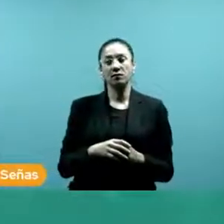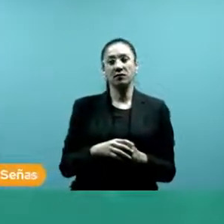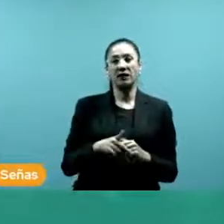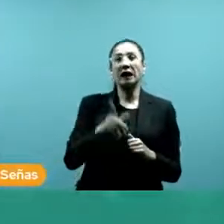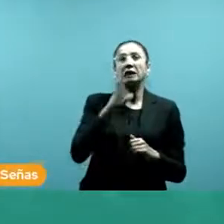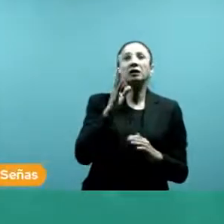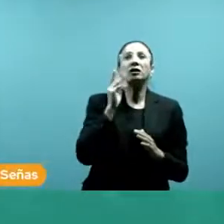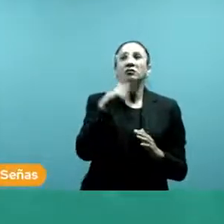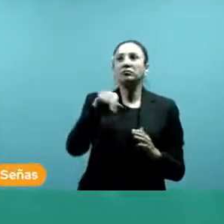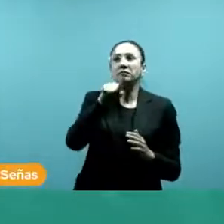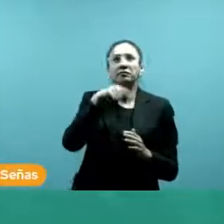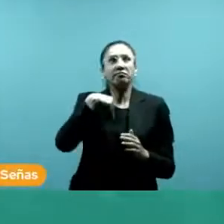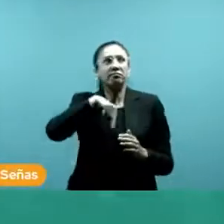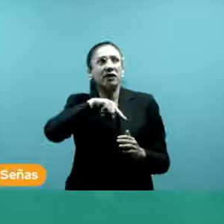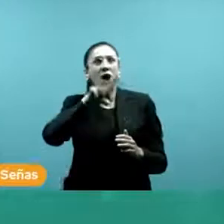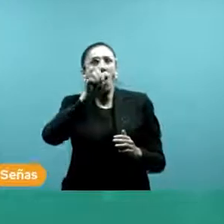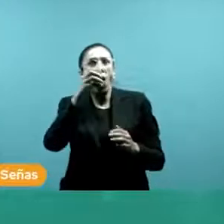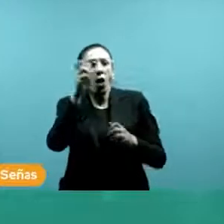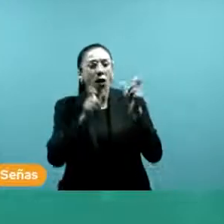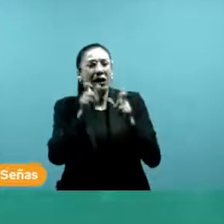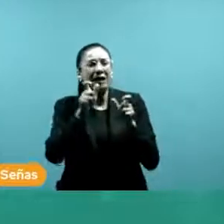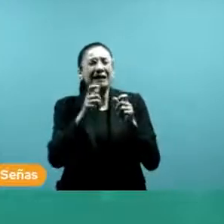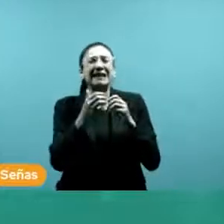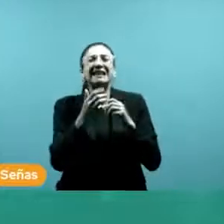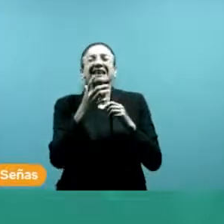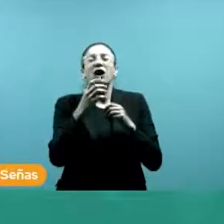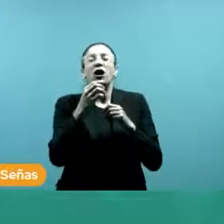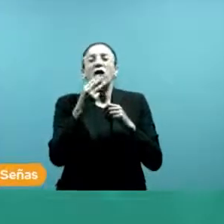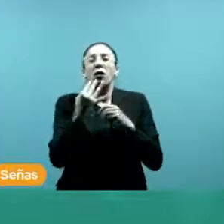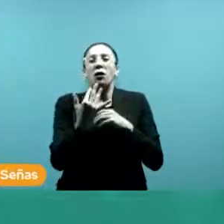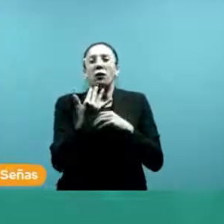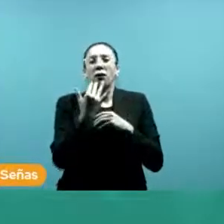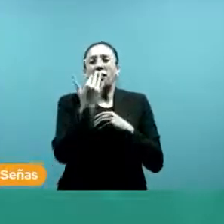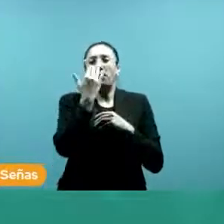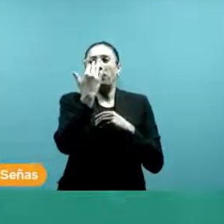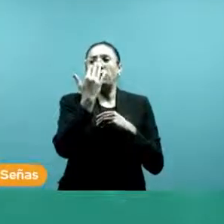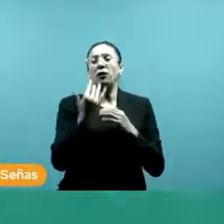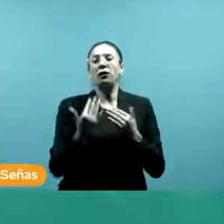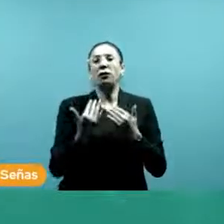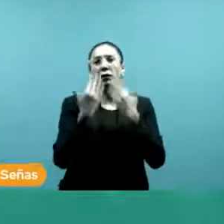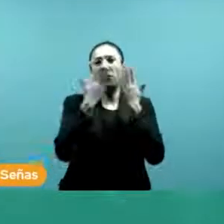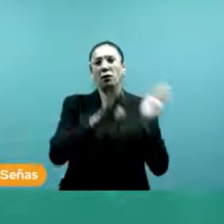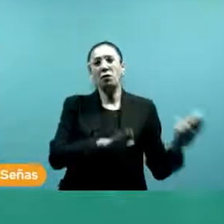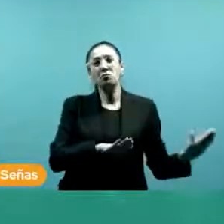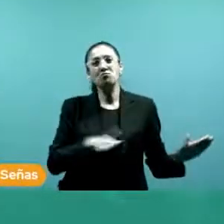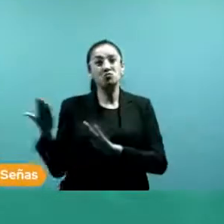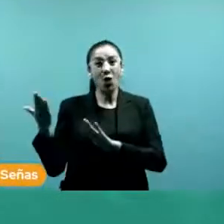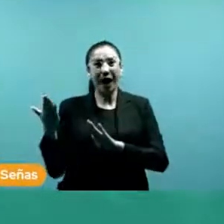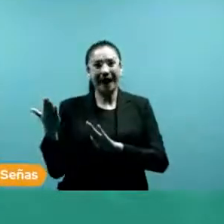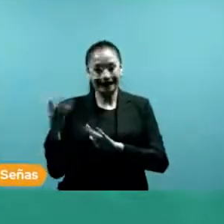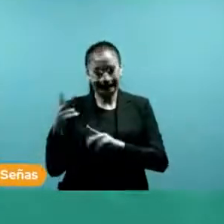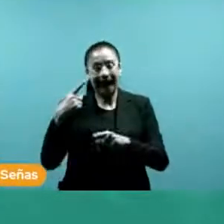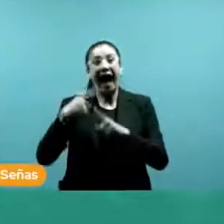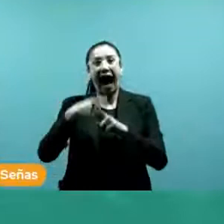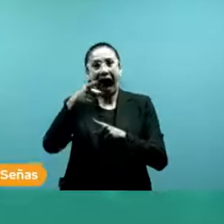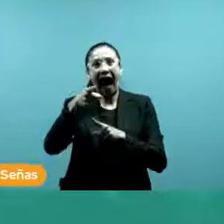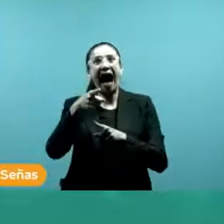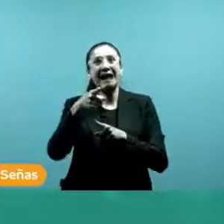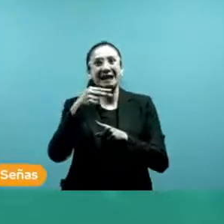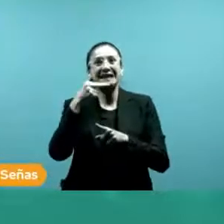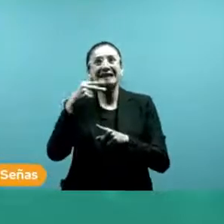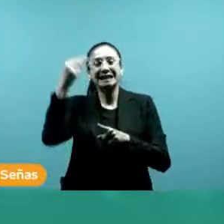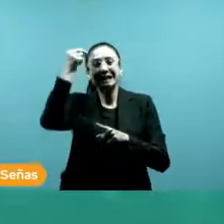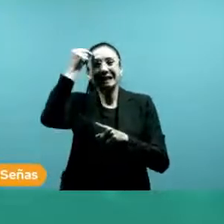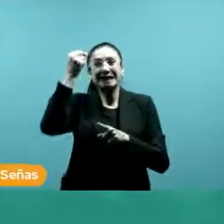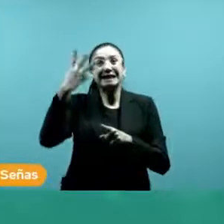them. El gas venenoso para asesinarlos. So in late 1941, Auschwitz starts